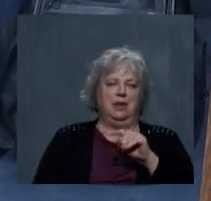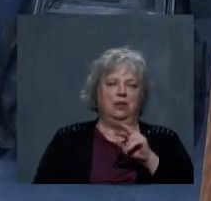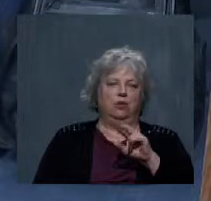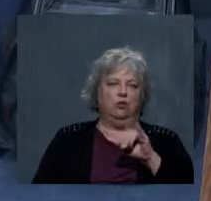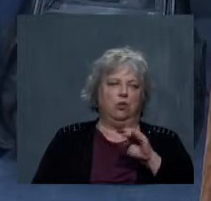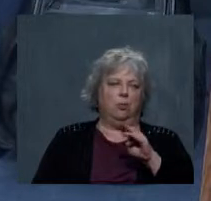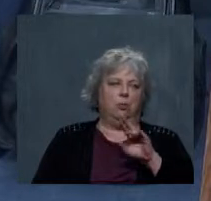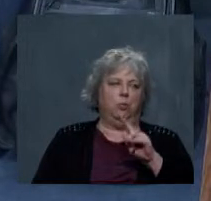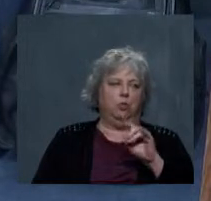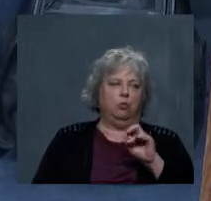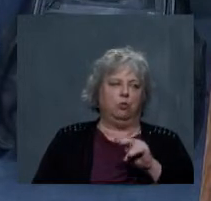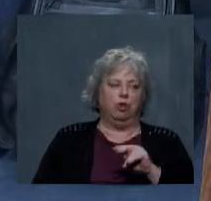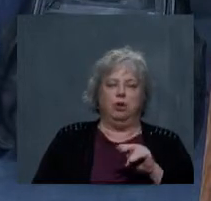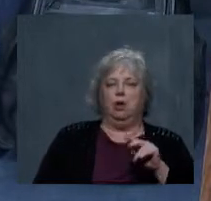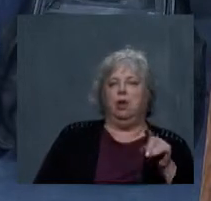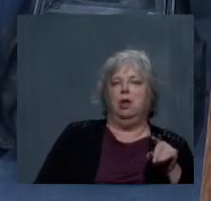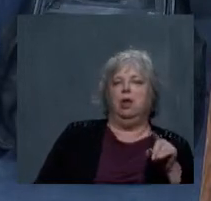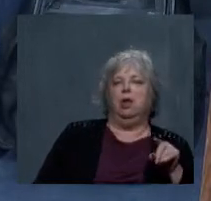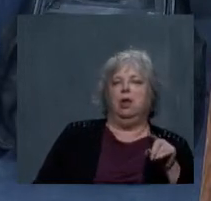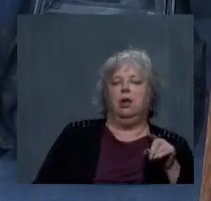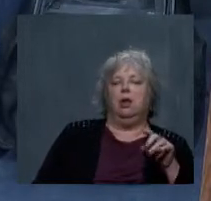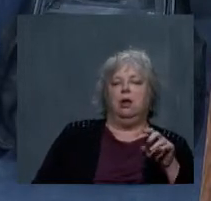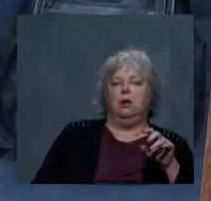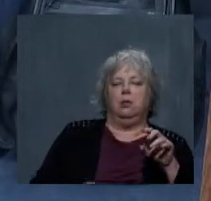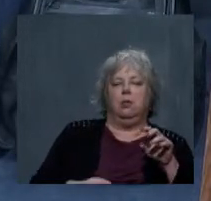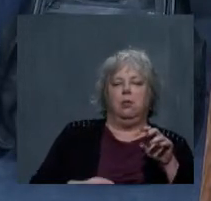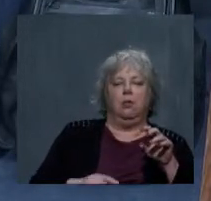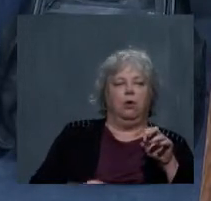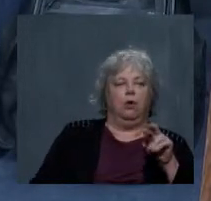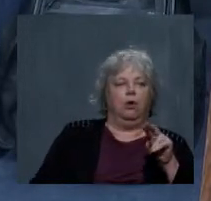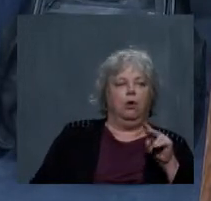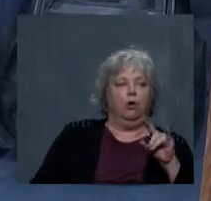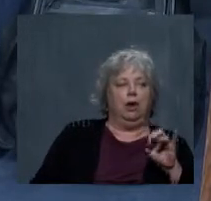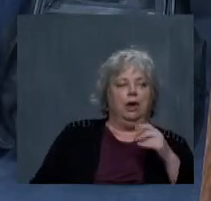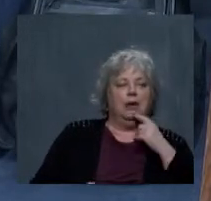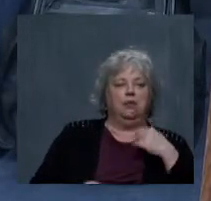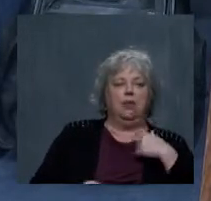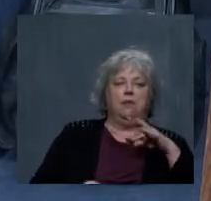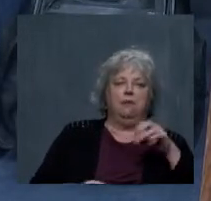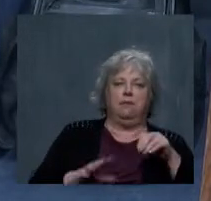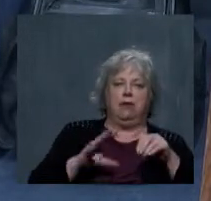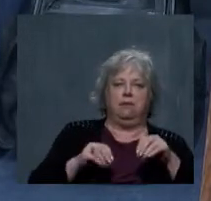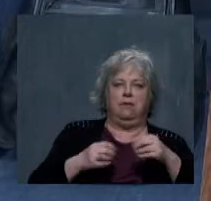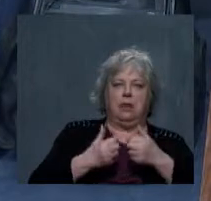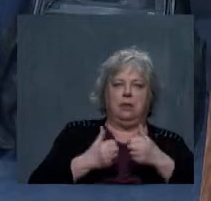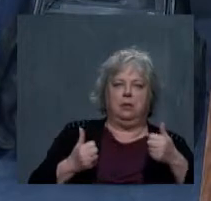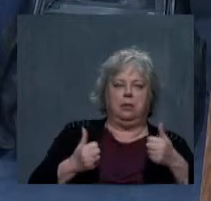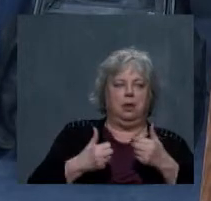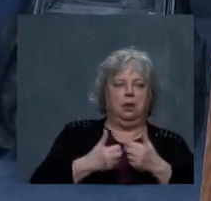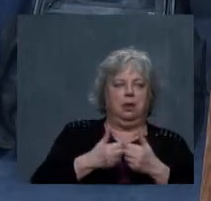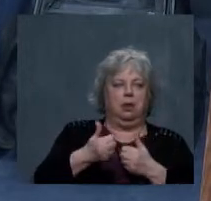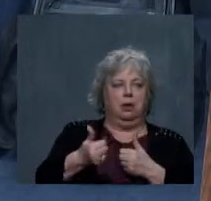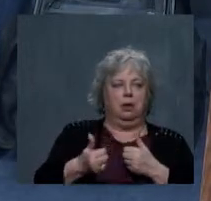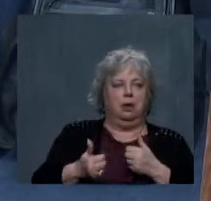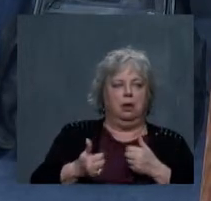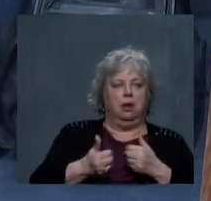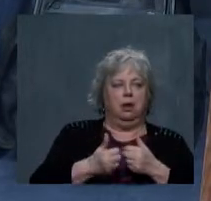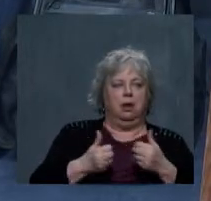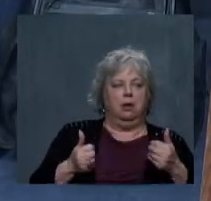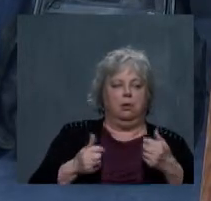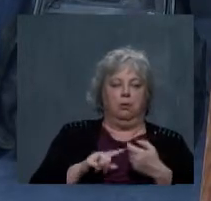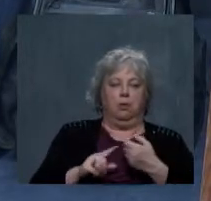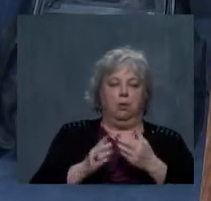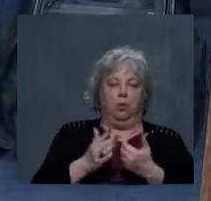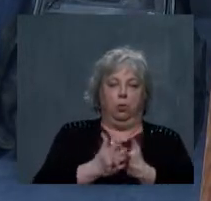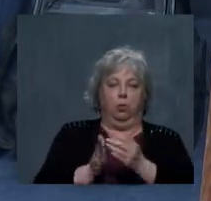According to Arnie's trip distribution, you have a 50-50 split from the new